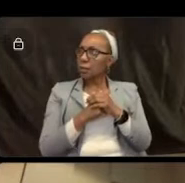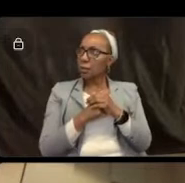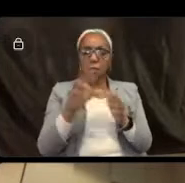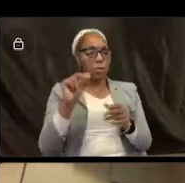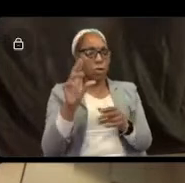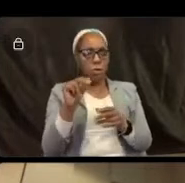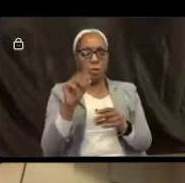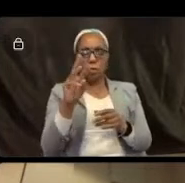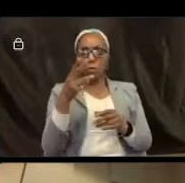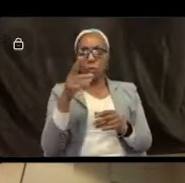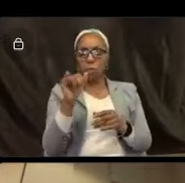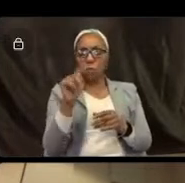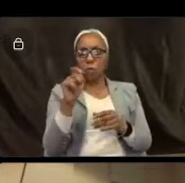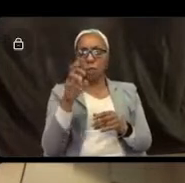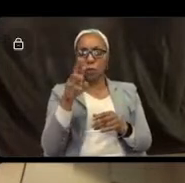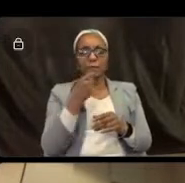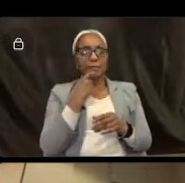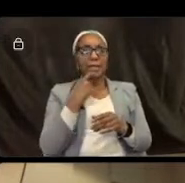No.